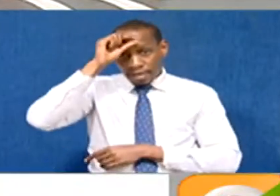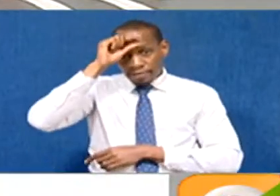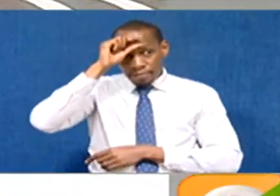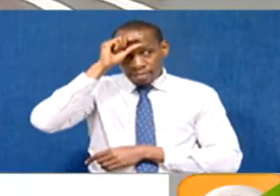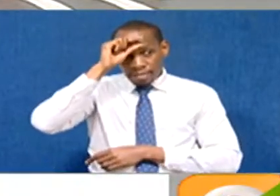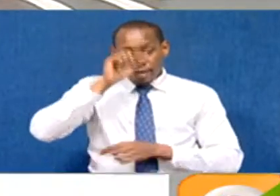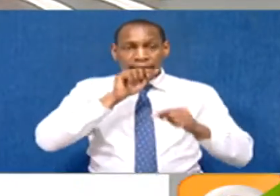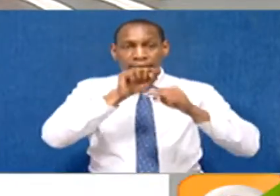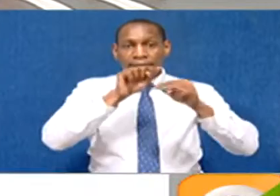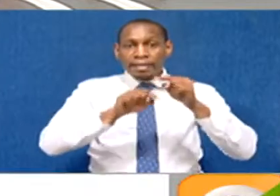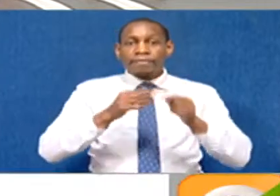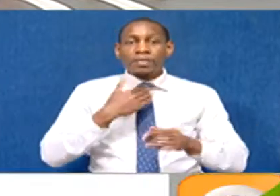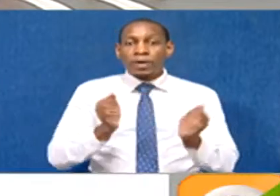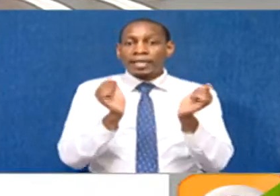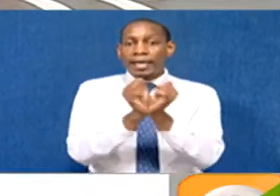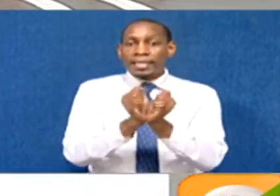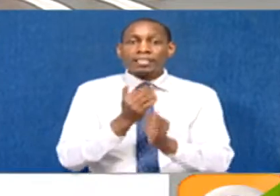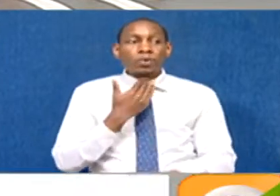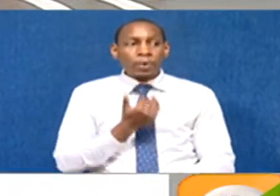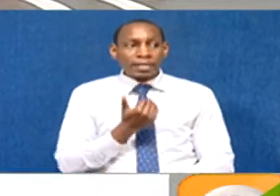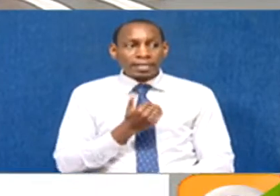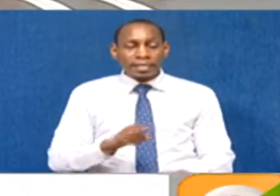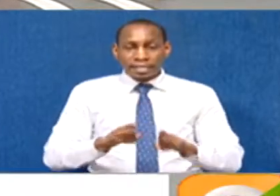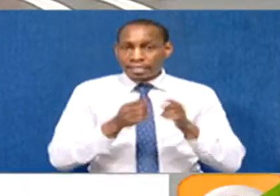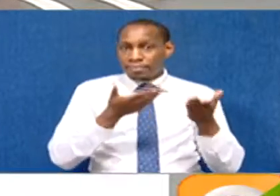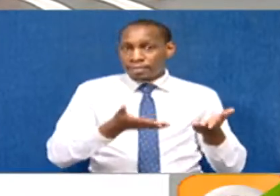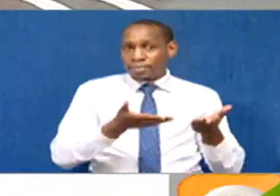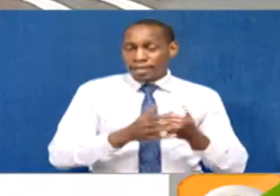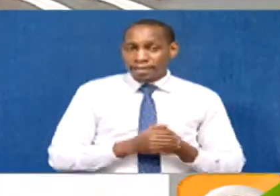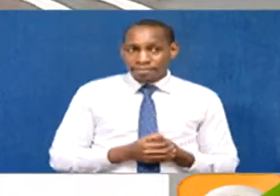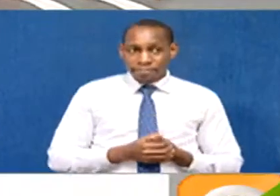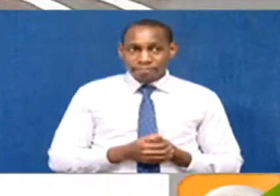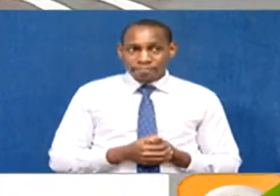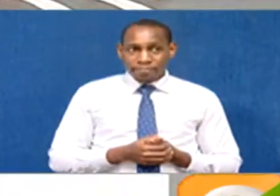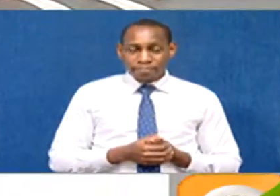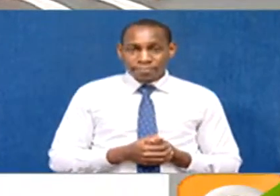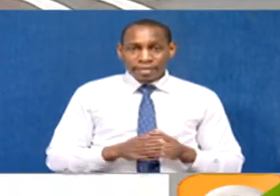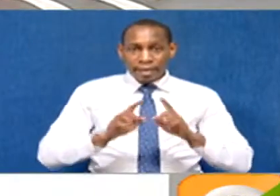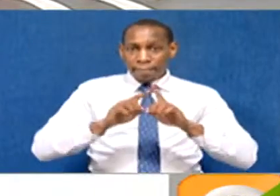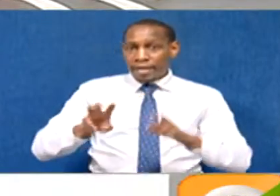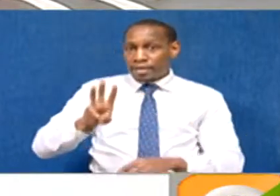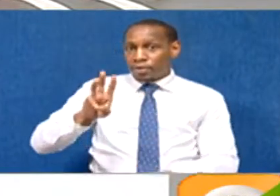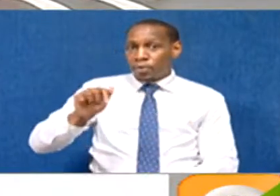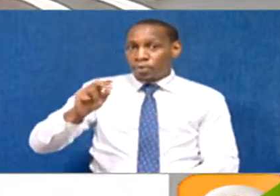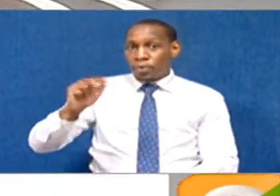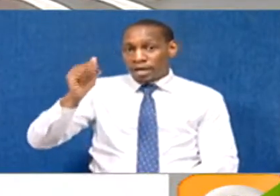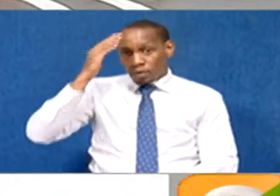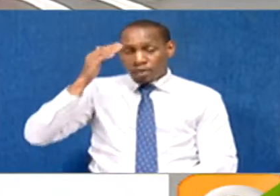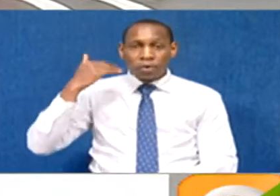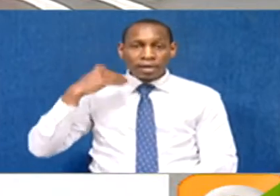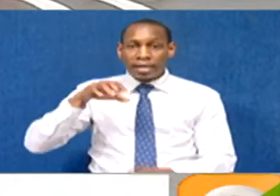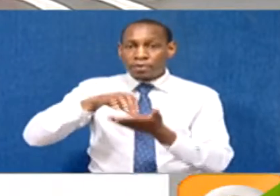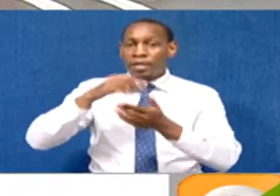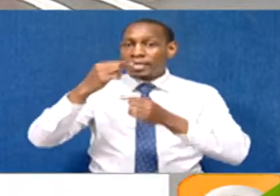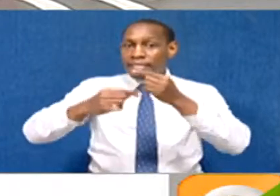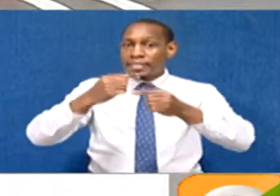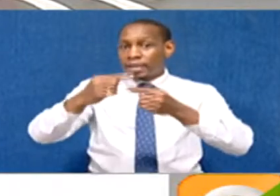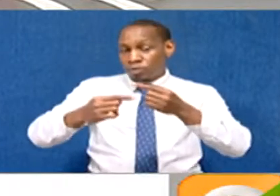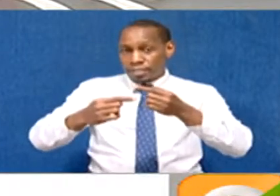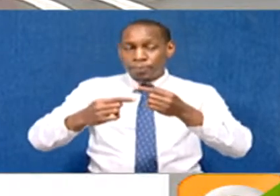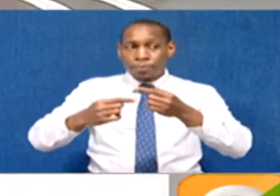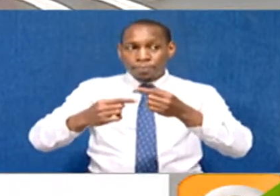have vengeance. See, Wanga. Arrest. Wanga is rising against that because... Mm. But you know, Wanga, criminal cases will continue